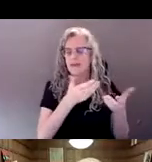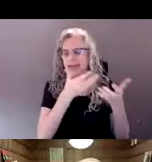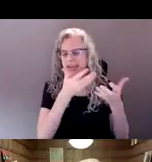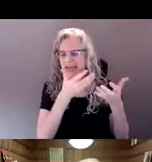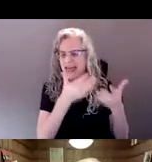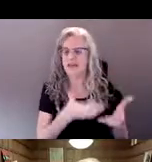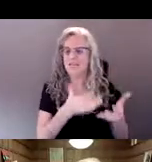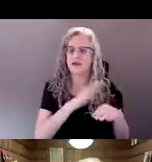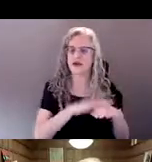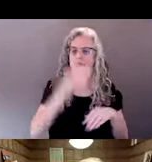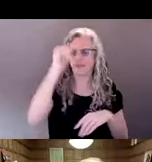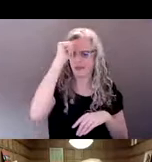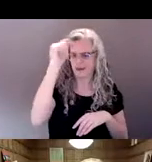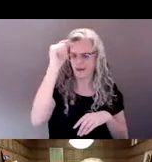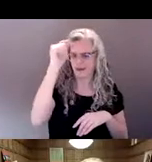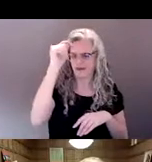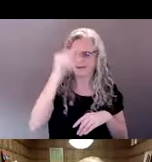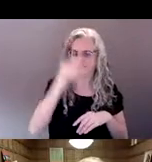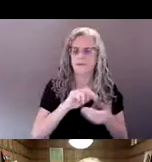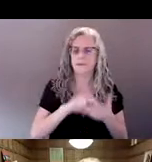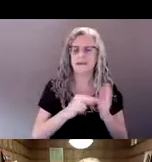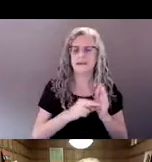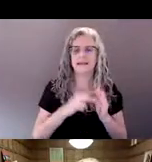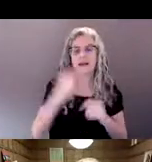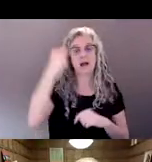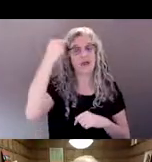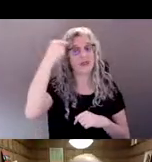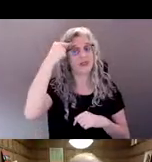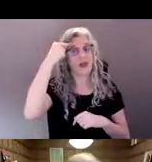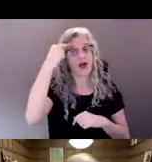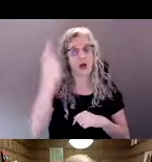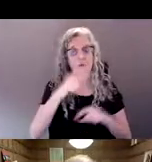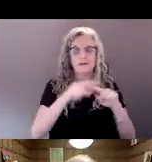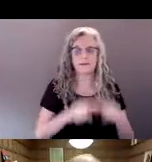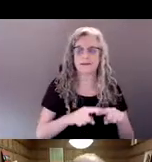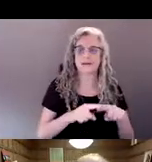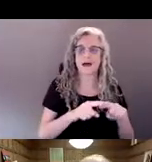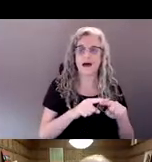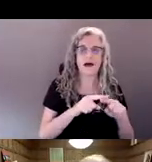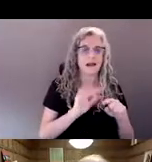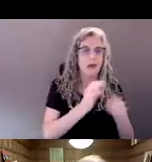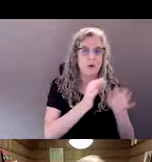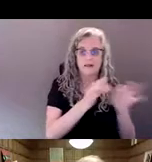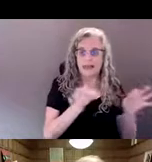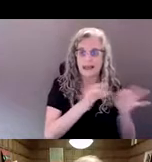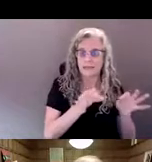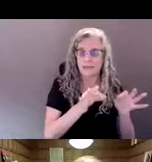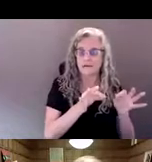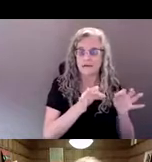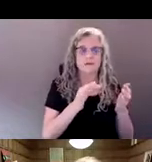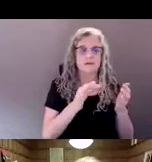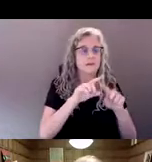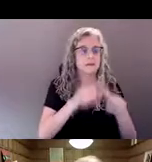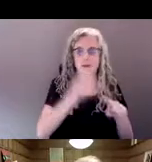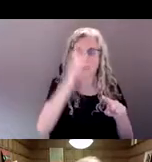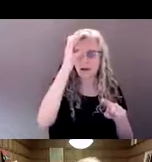theory, in the sense that our thought always depends on the words available in our languages, on the concepts and